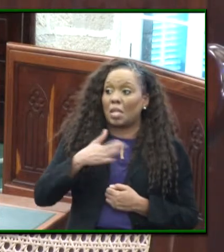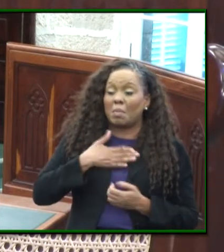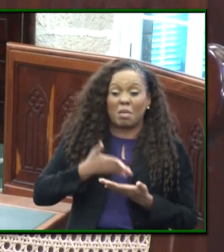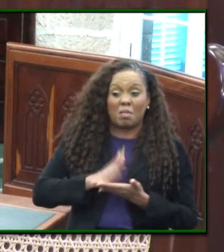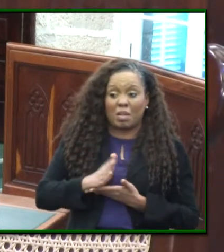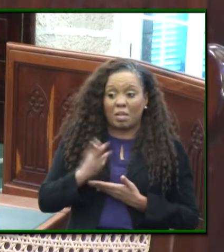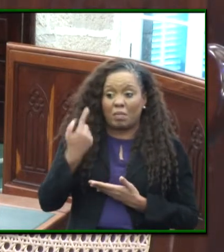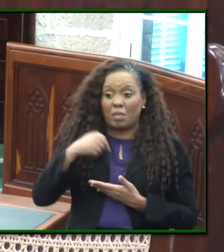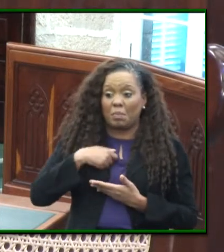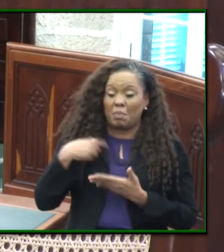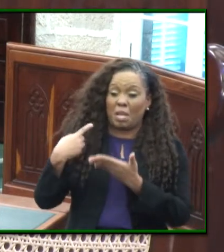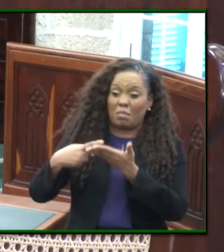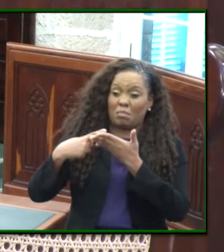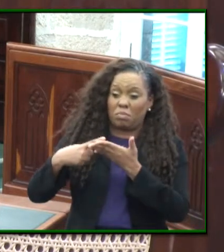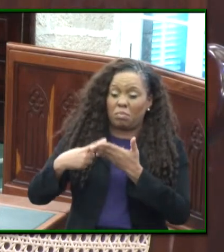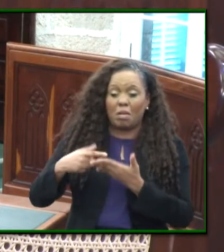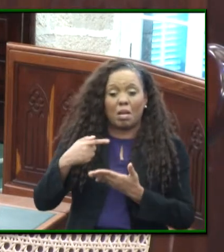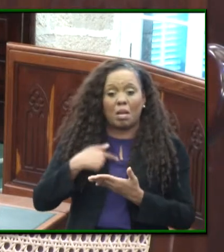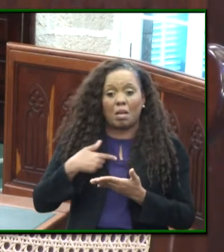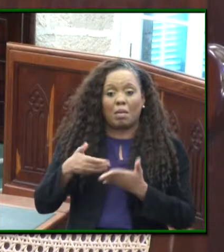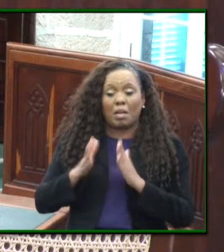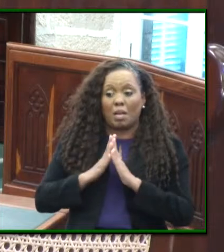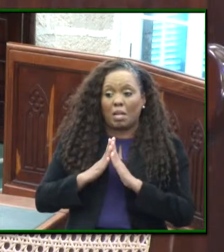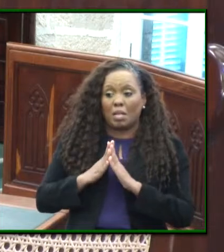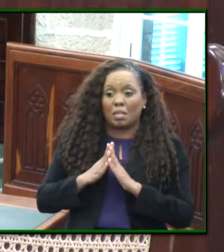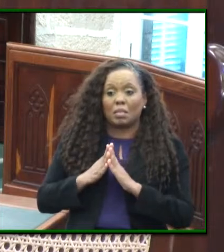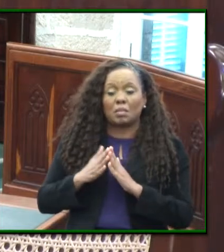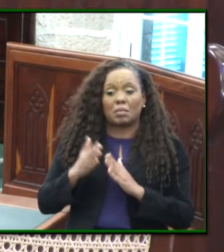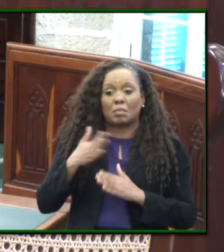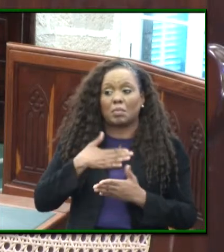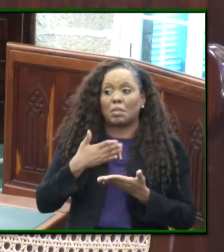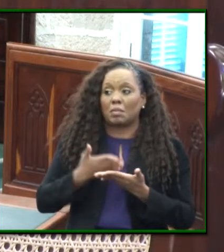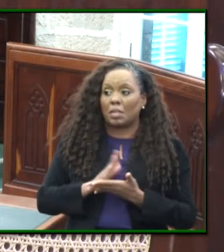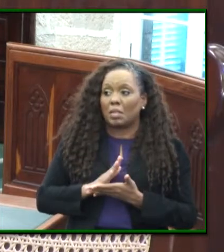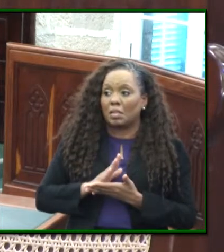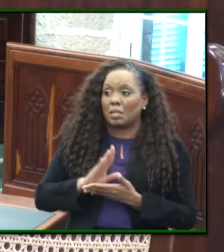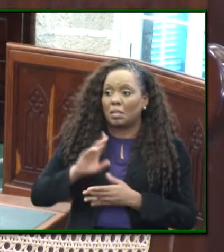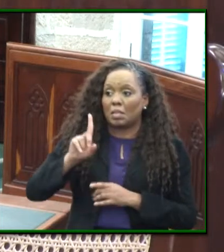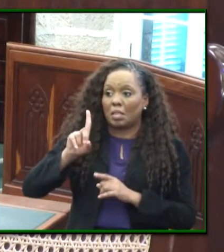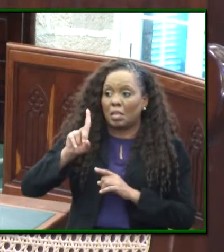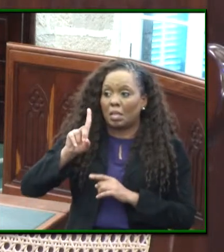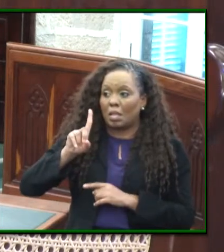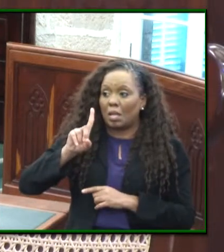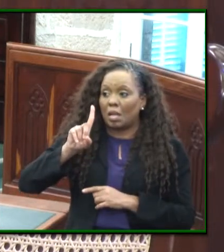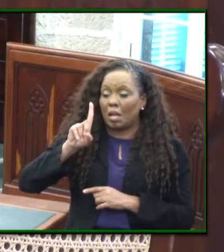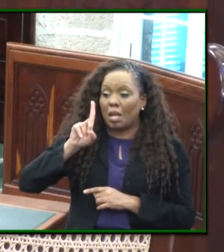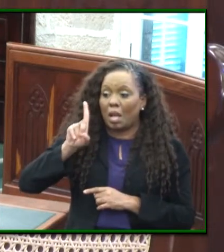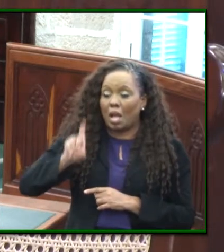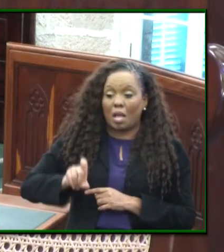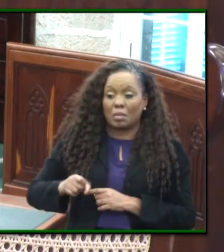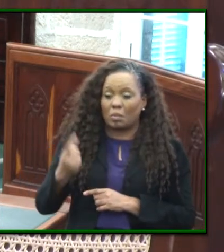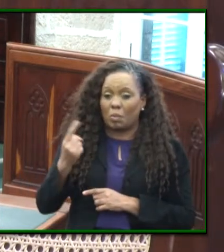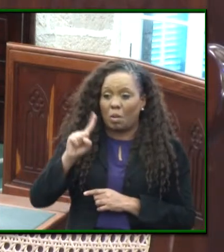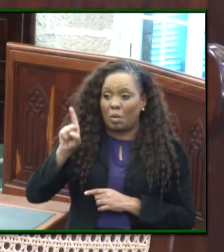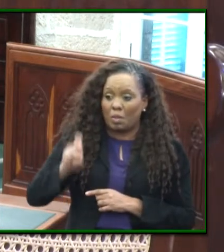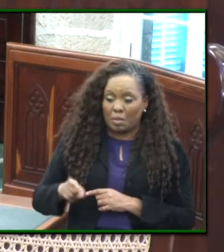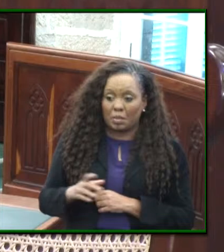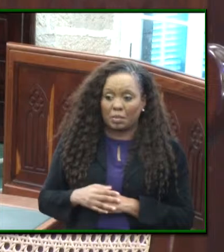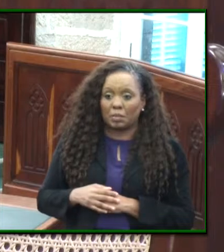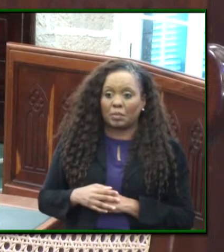debate, and I wish presently to exercise my right to ask one further question on one other